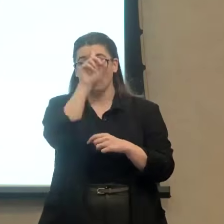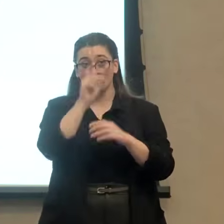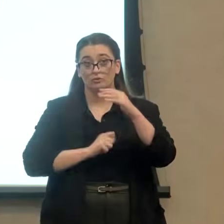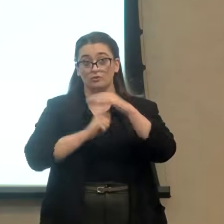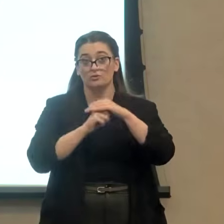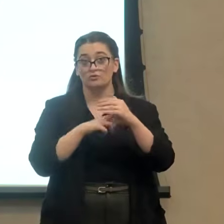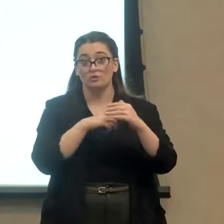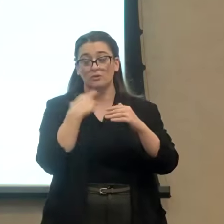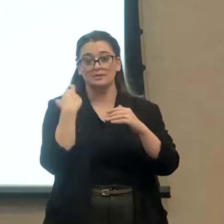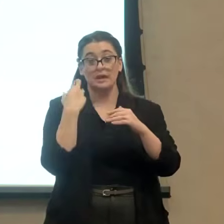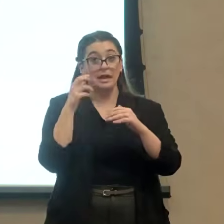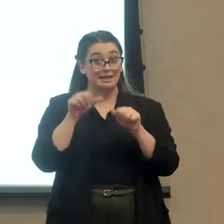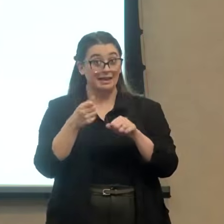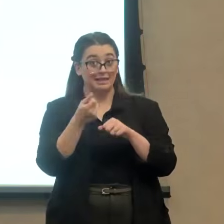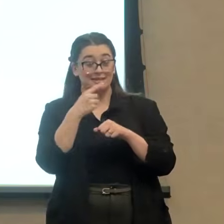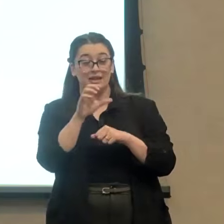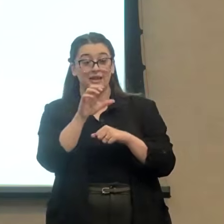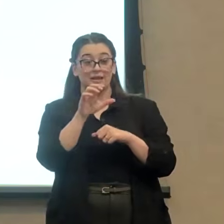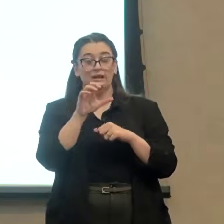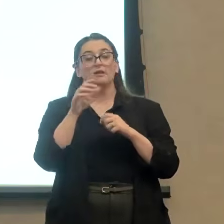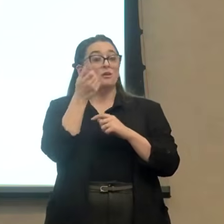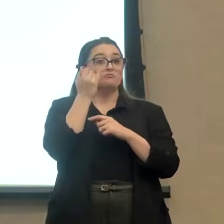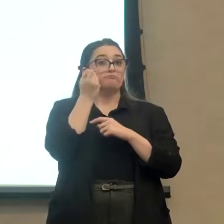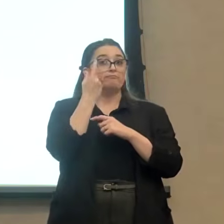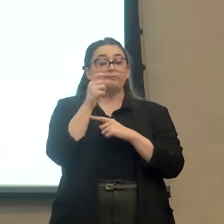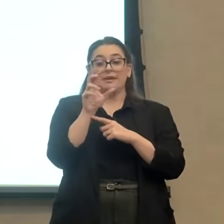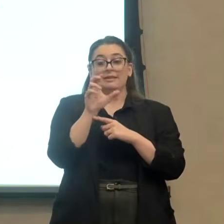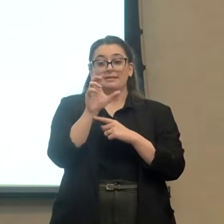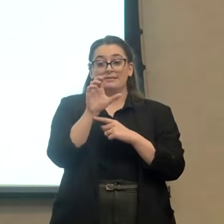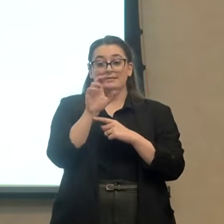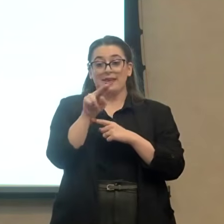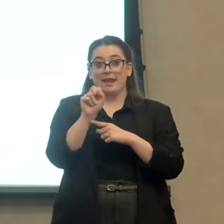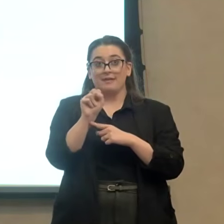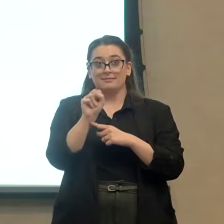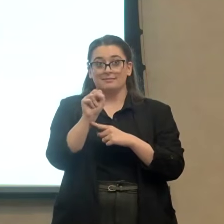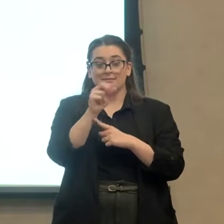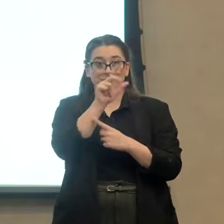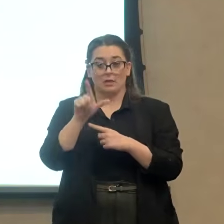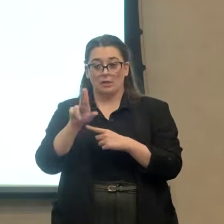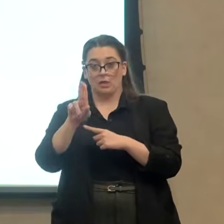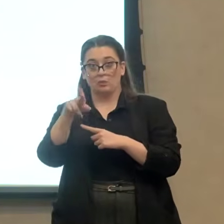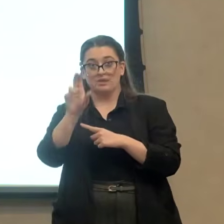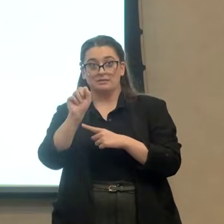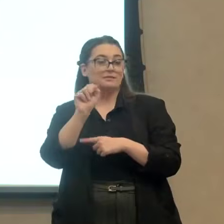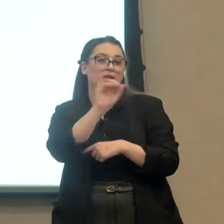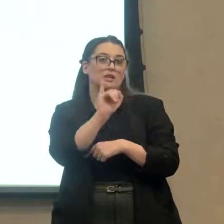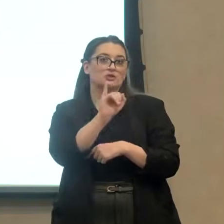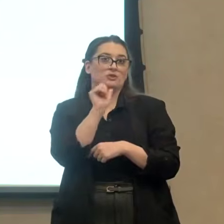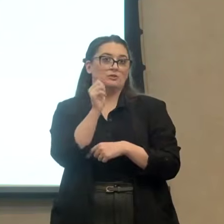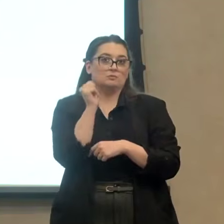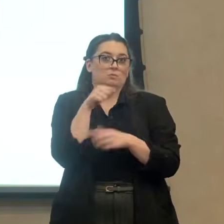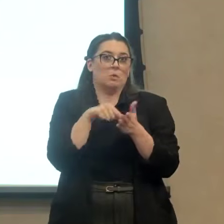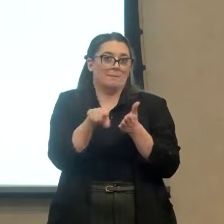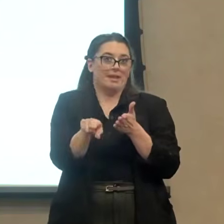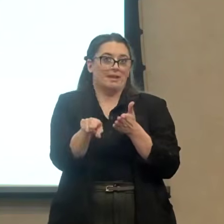if insurance will not pay for CNS lupus in isolation, and the reason is that it's never been studied. However,